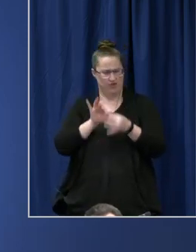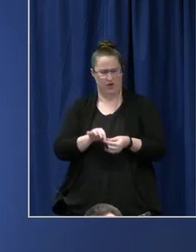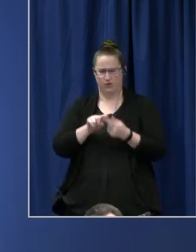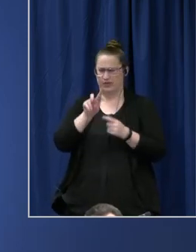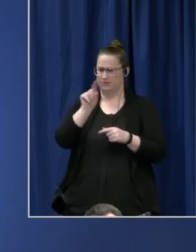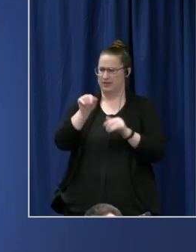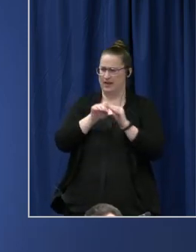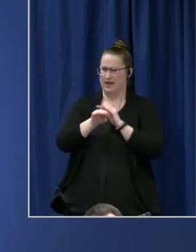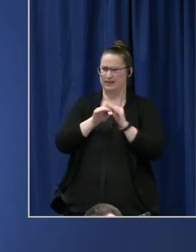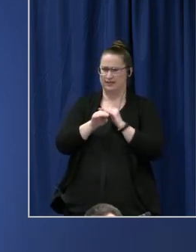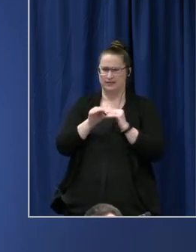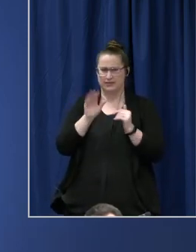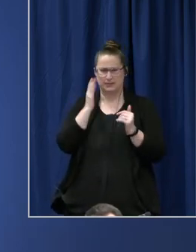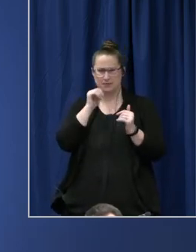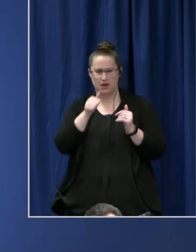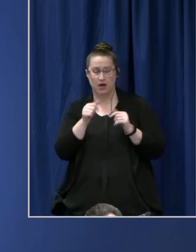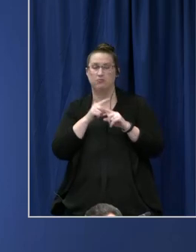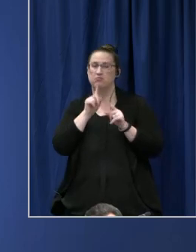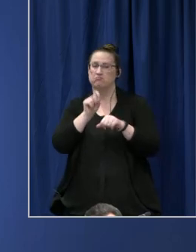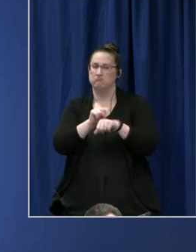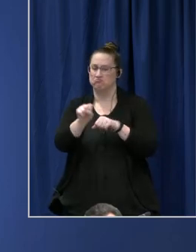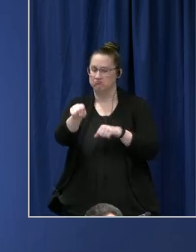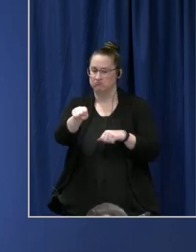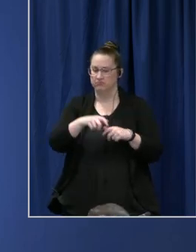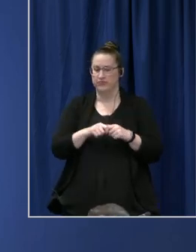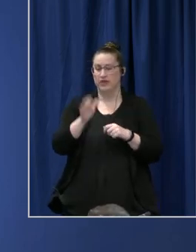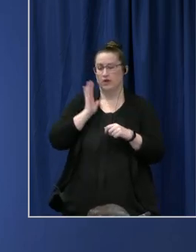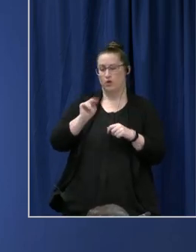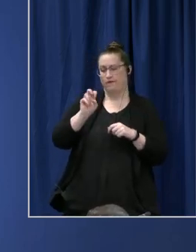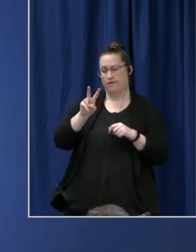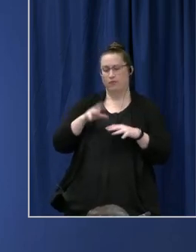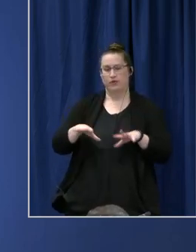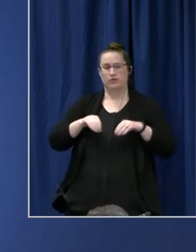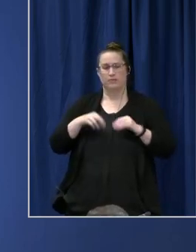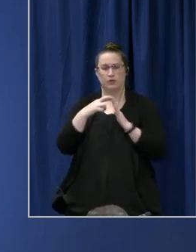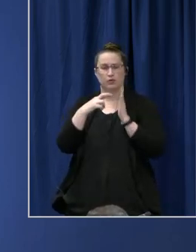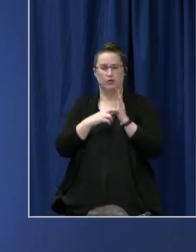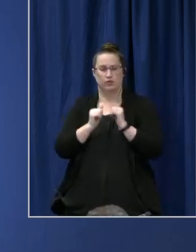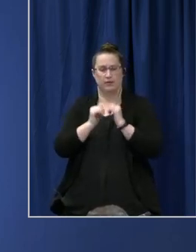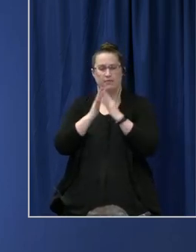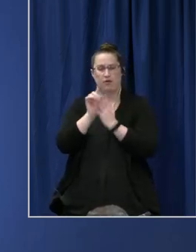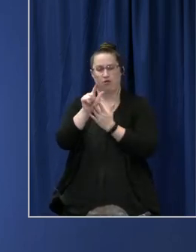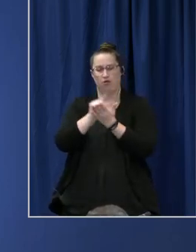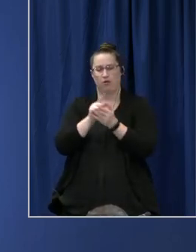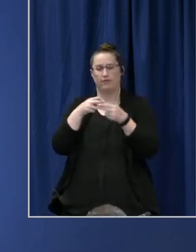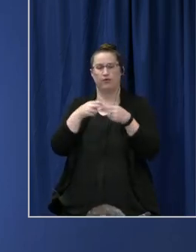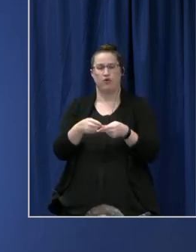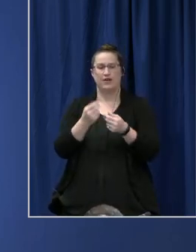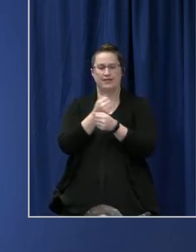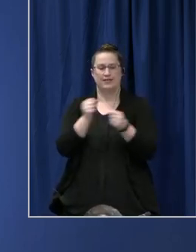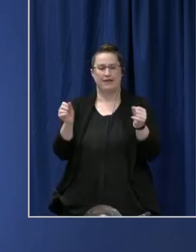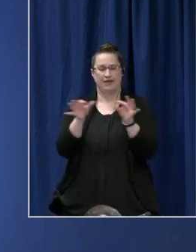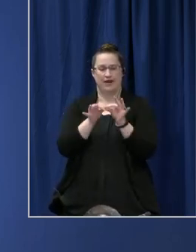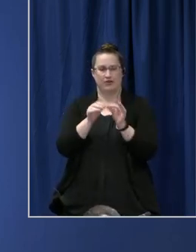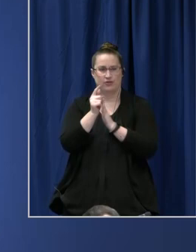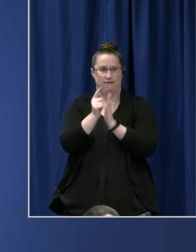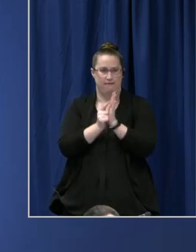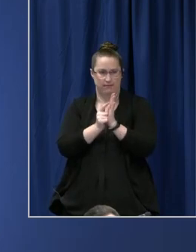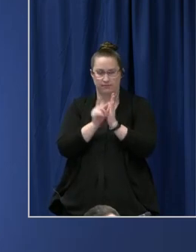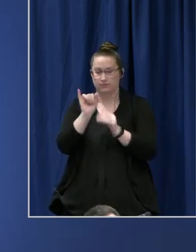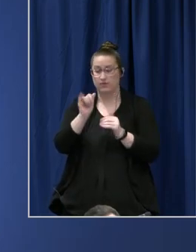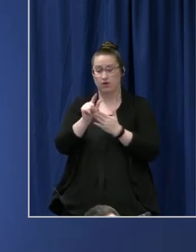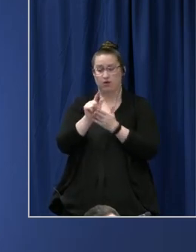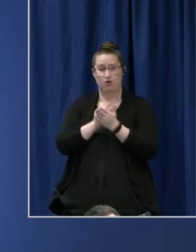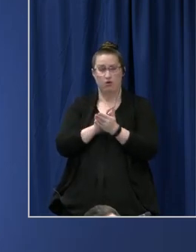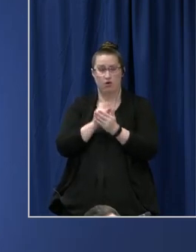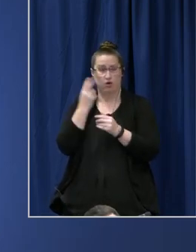on the surface. In November, we adopted rules to implement a law called the Safe Connections Act. Now, this law was adopted